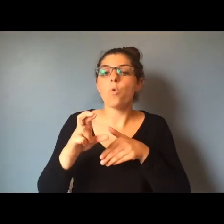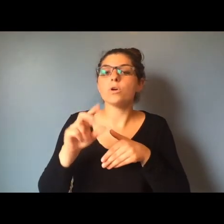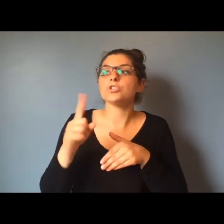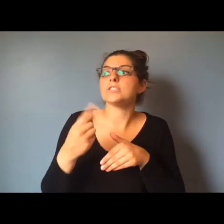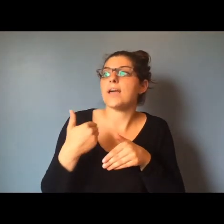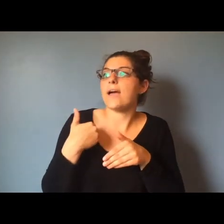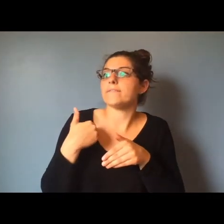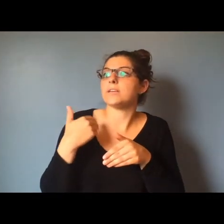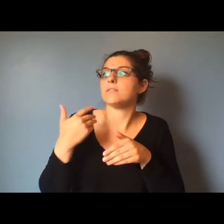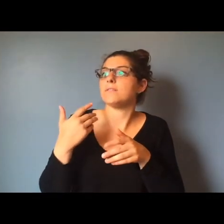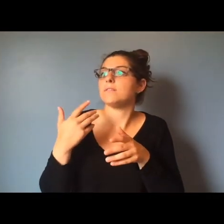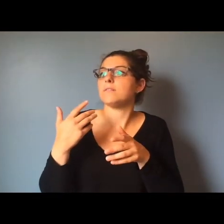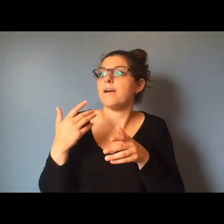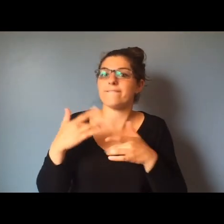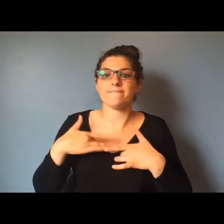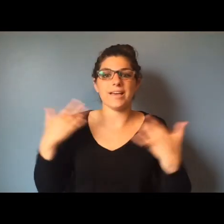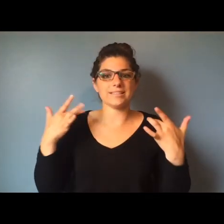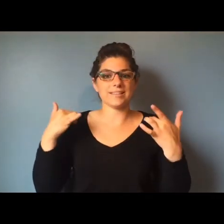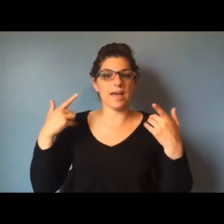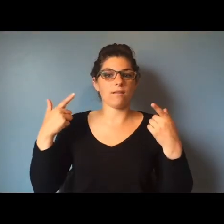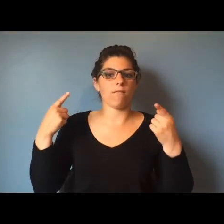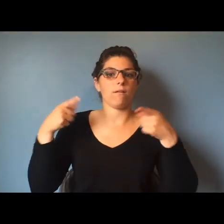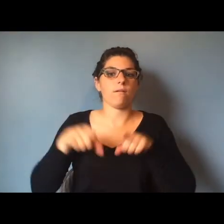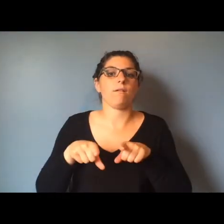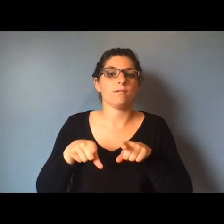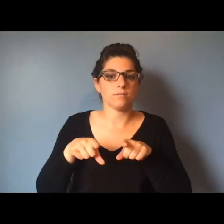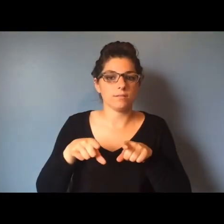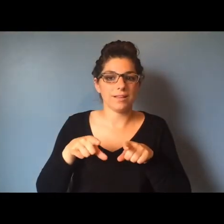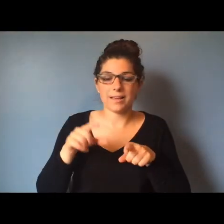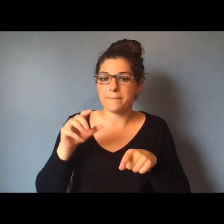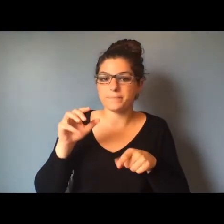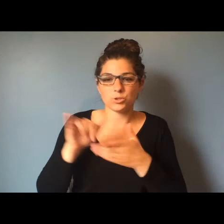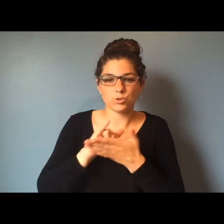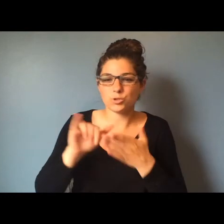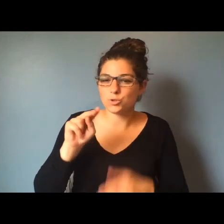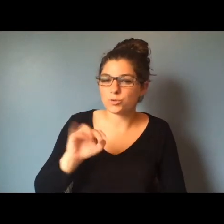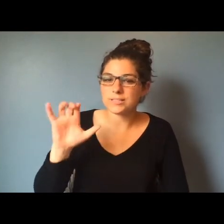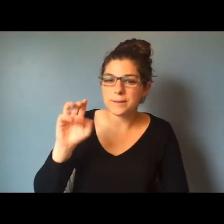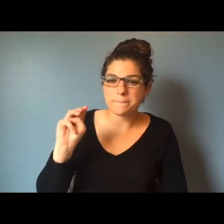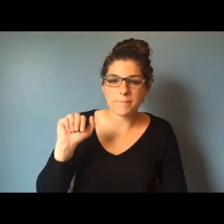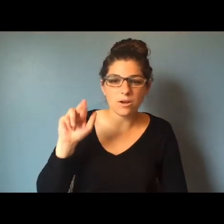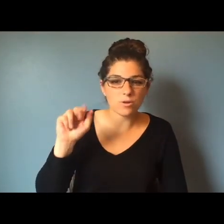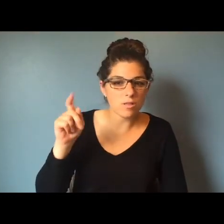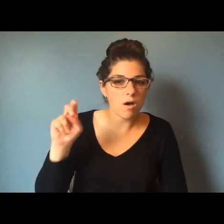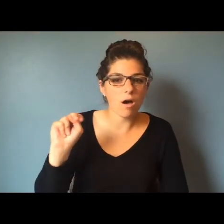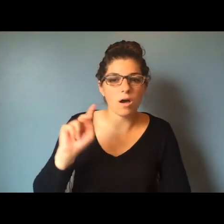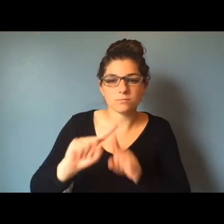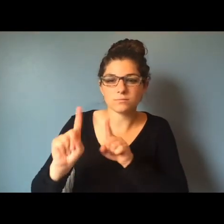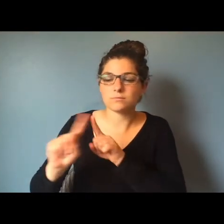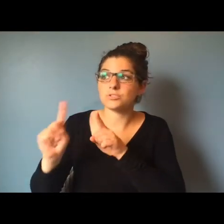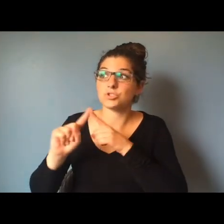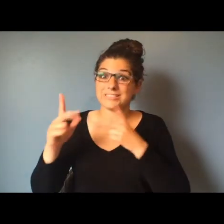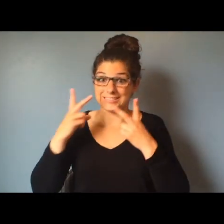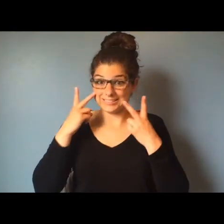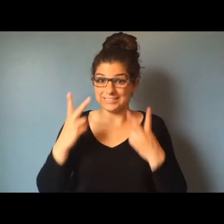events that coincide, the New York City Marathon or other events like that, it's just seeing it puts